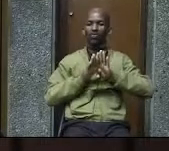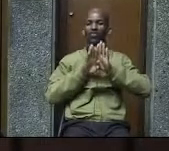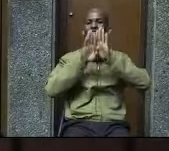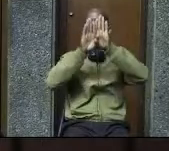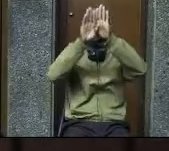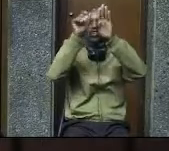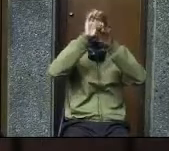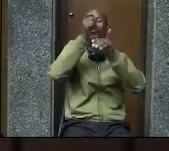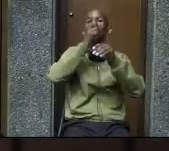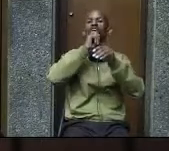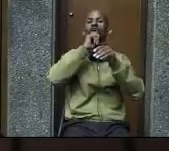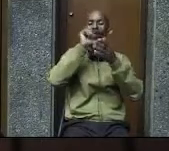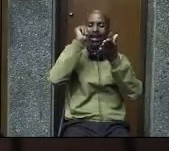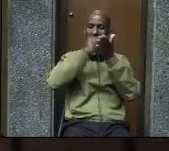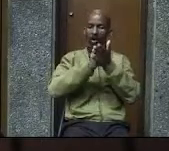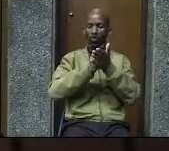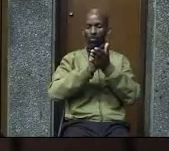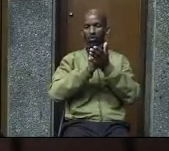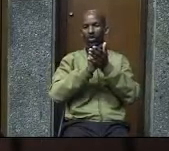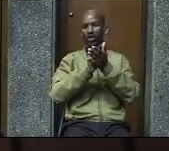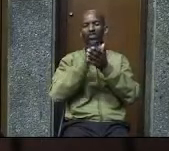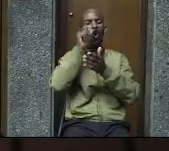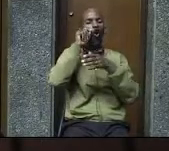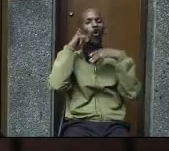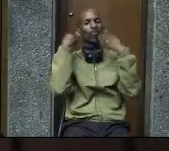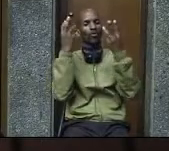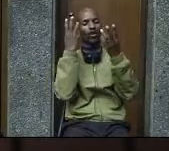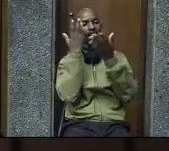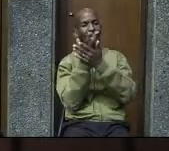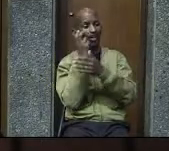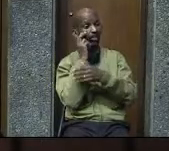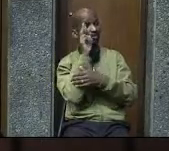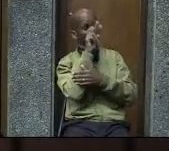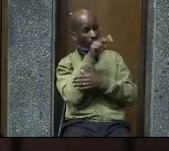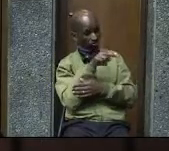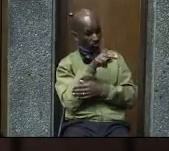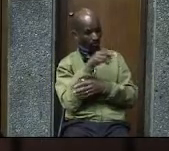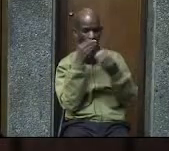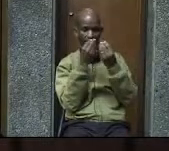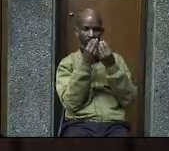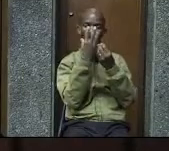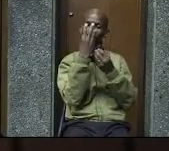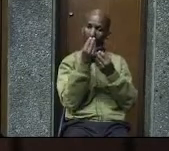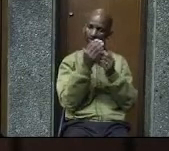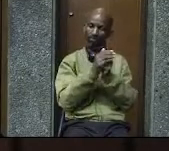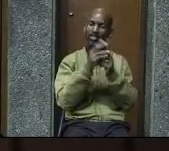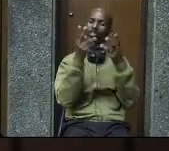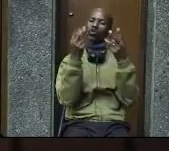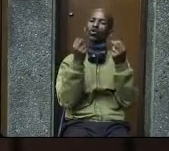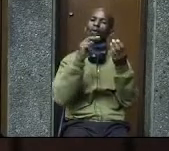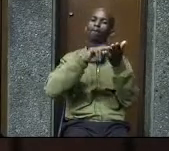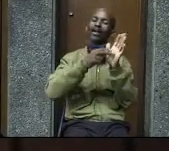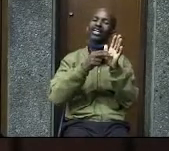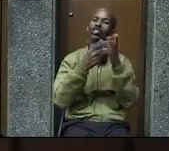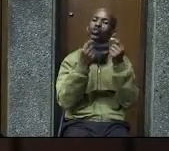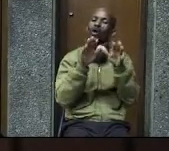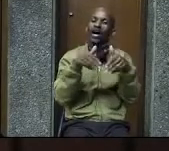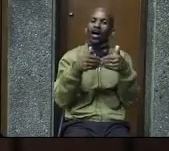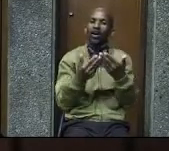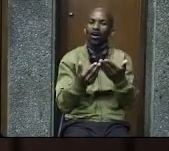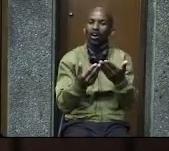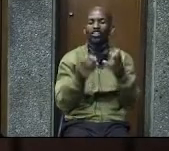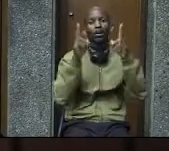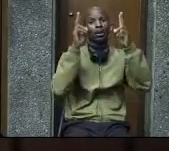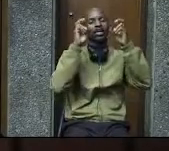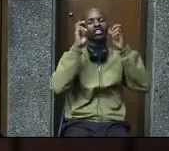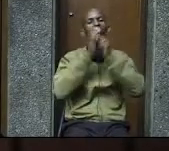batho ba baholo re ba dudisa ko dimo so maybe they need to look into their new plans gore ba bone gore ba etsa jwang issue